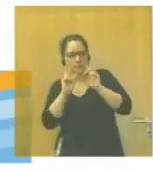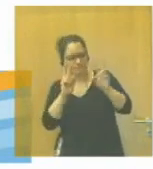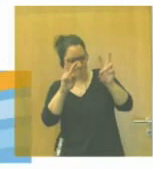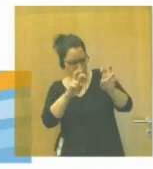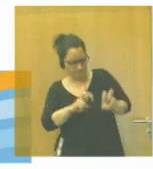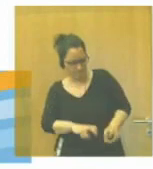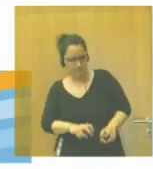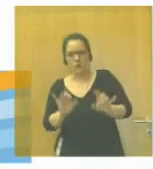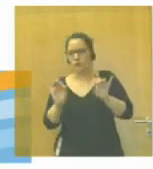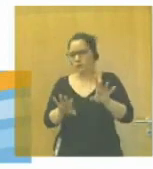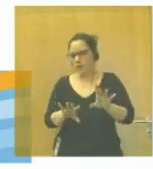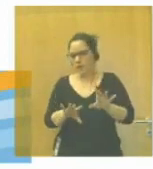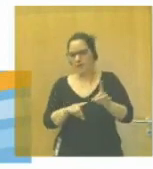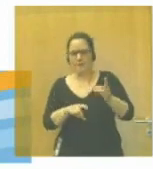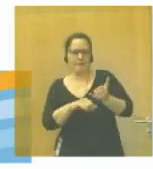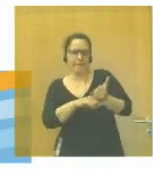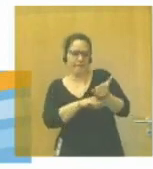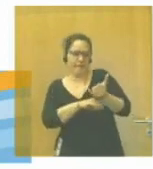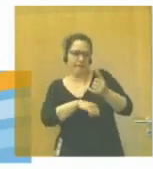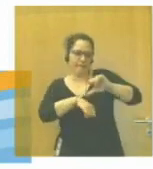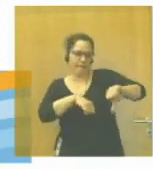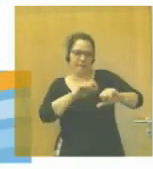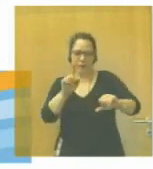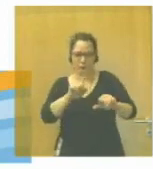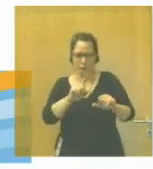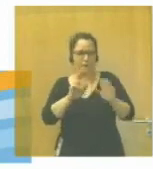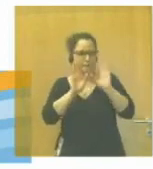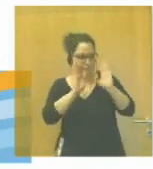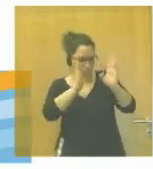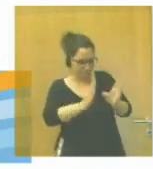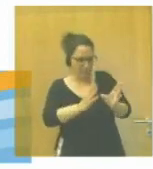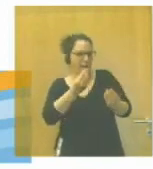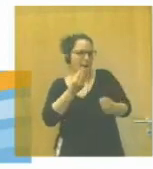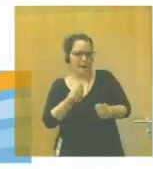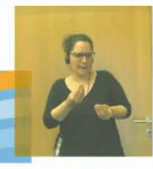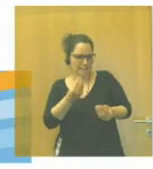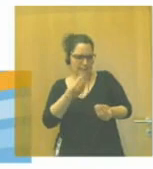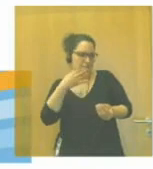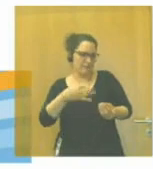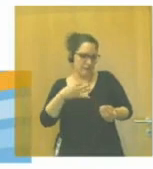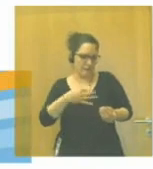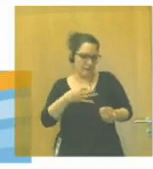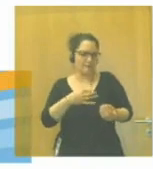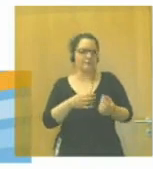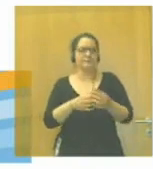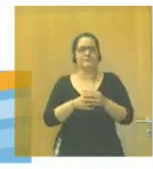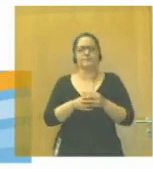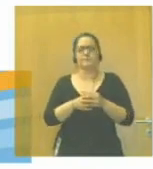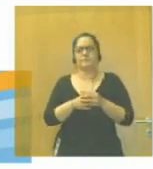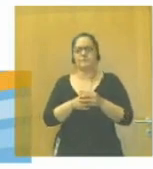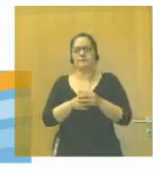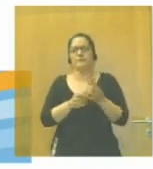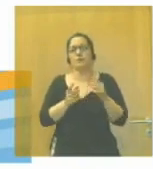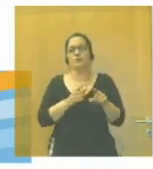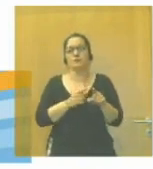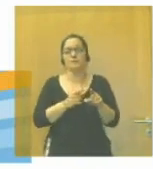tools, and then pathways and protocols for those who are at higher risk. We expect, so the programs I was